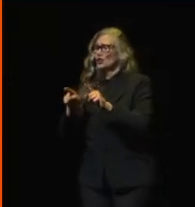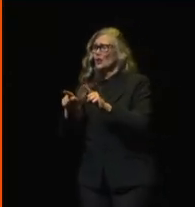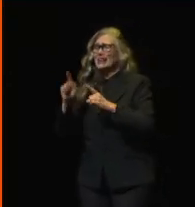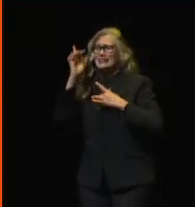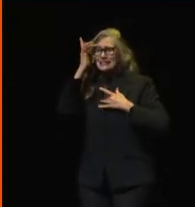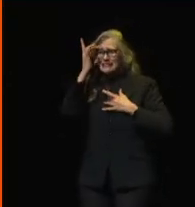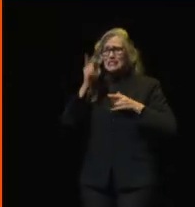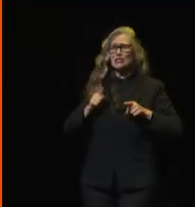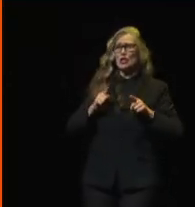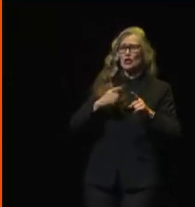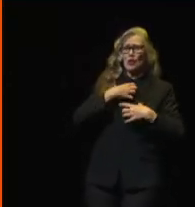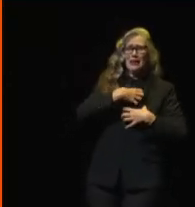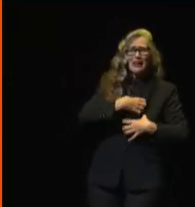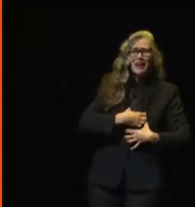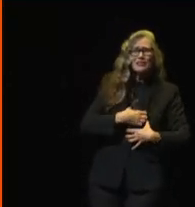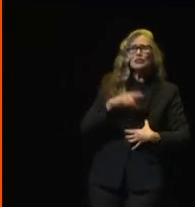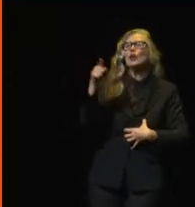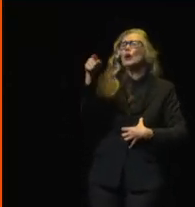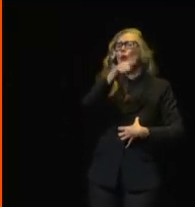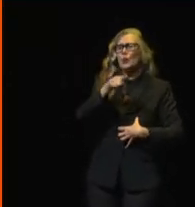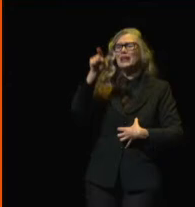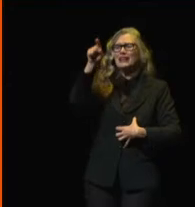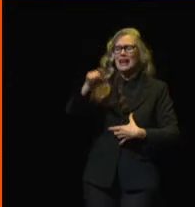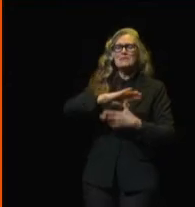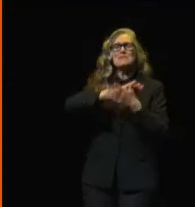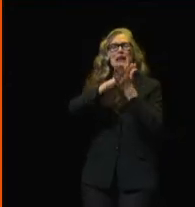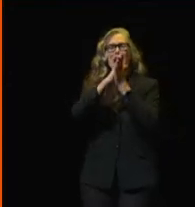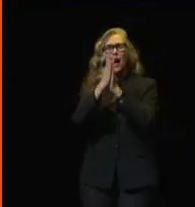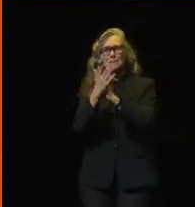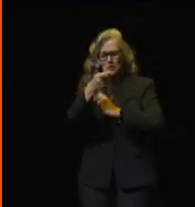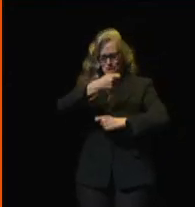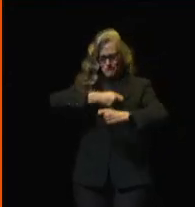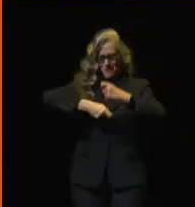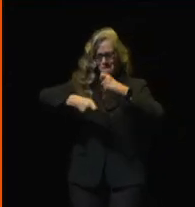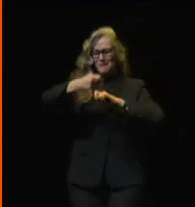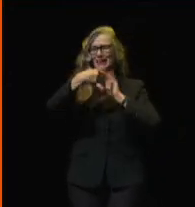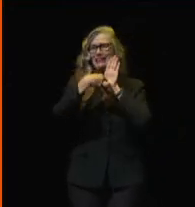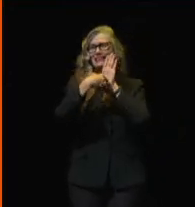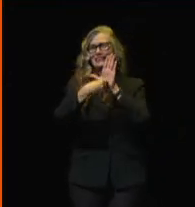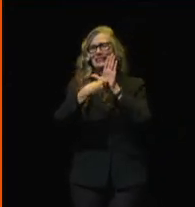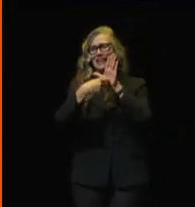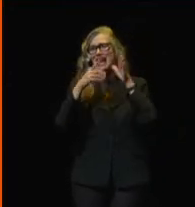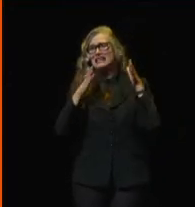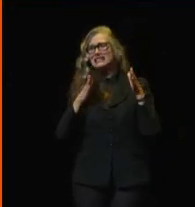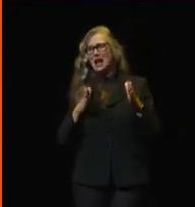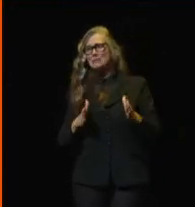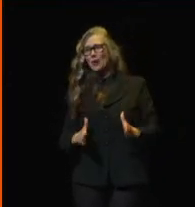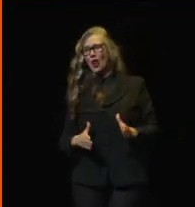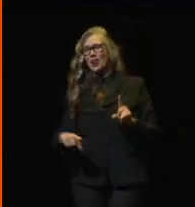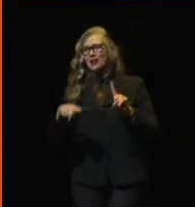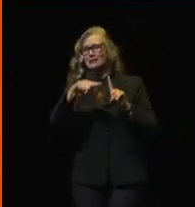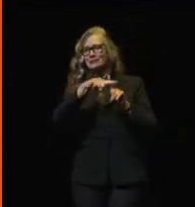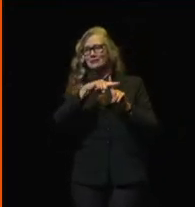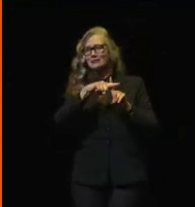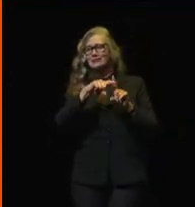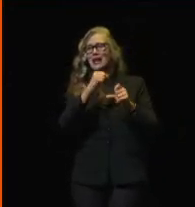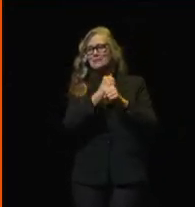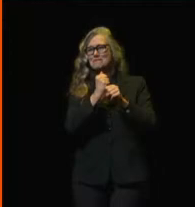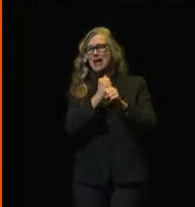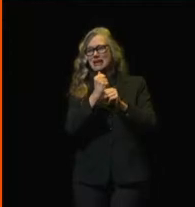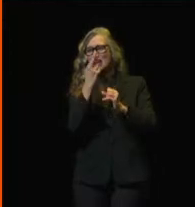about how we can live up to the example that he set for us. We'll keep working to create that better world that he